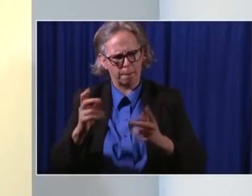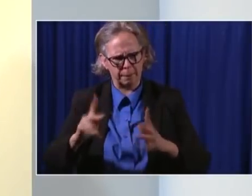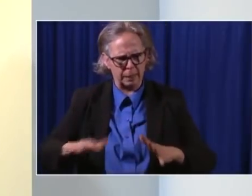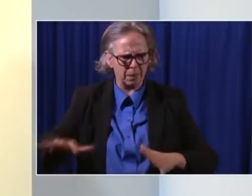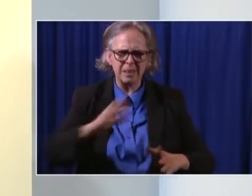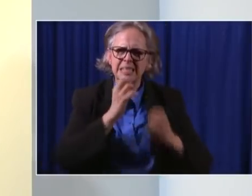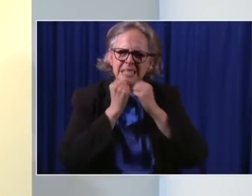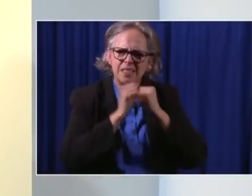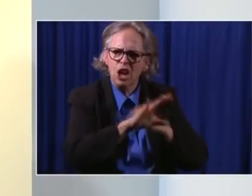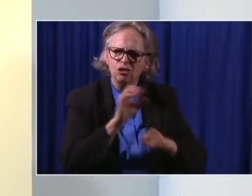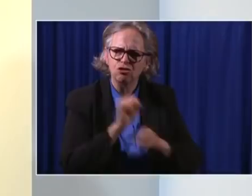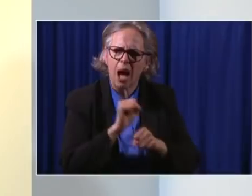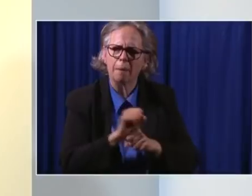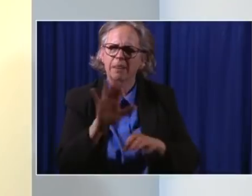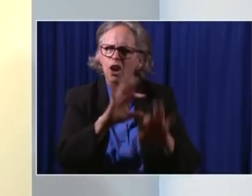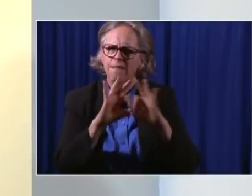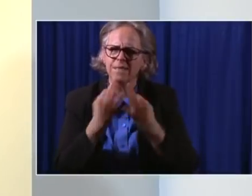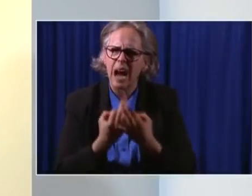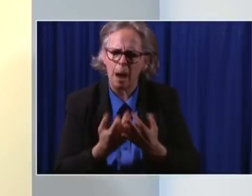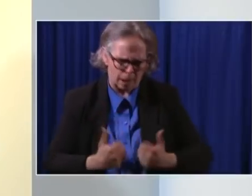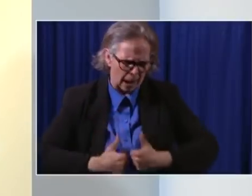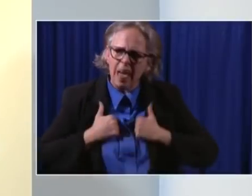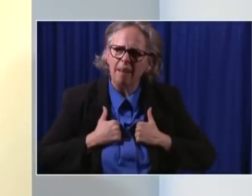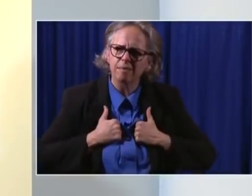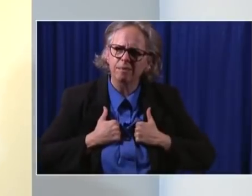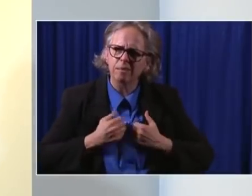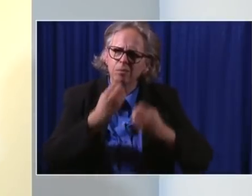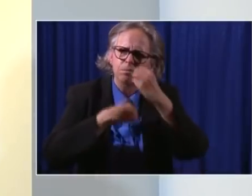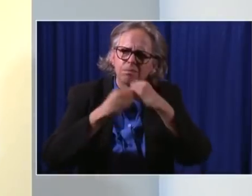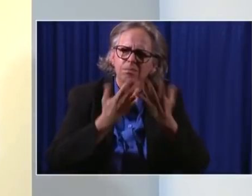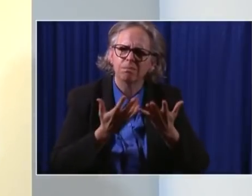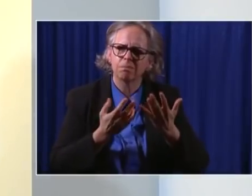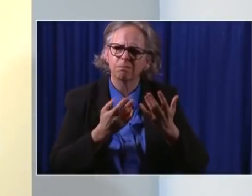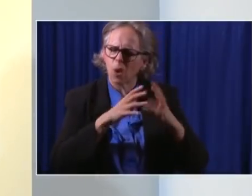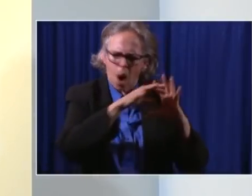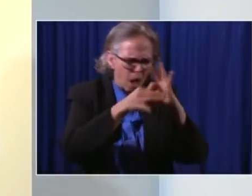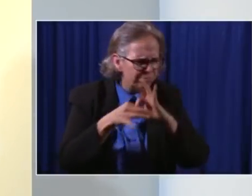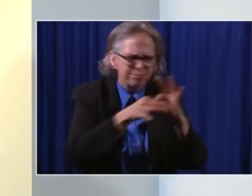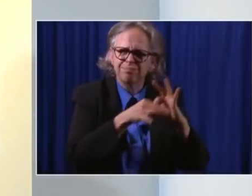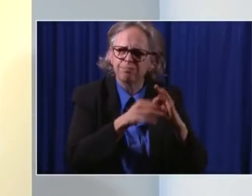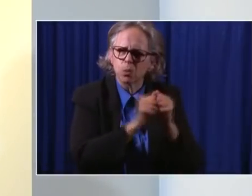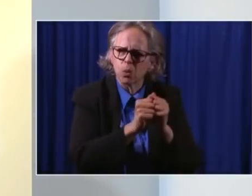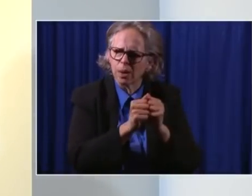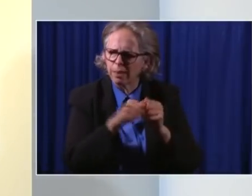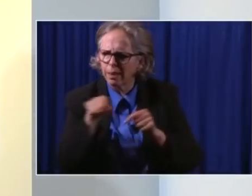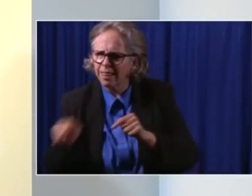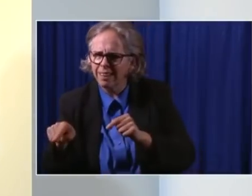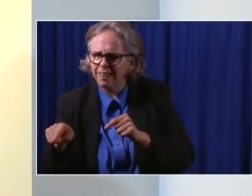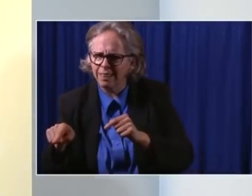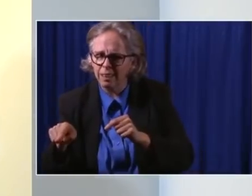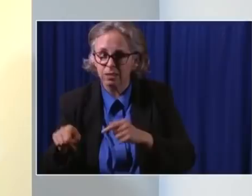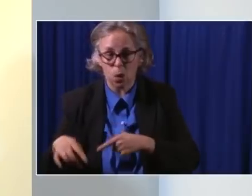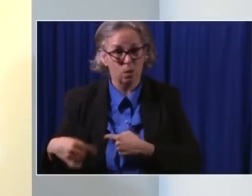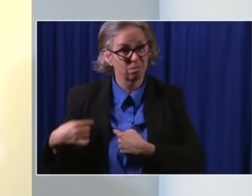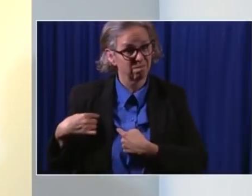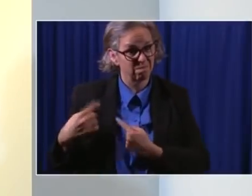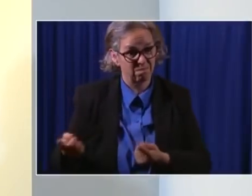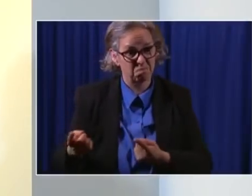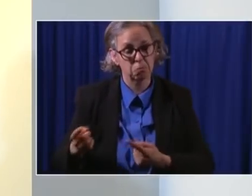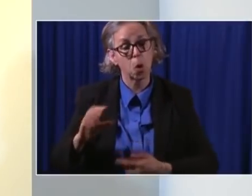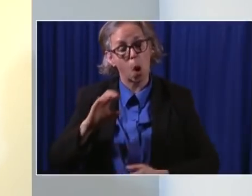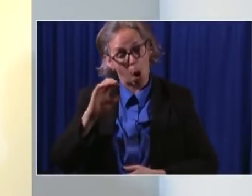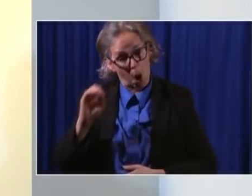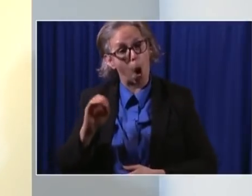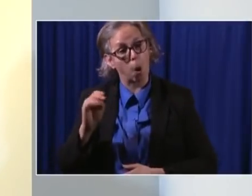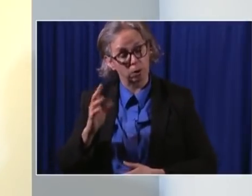And all of these things are connected. And Ohioans have been getting it right. You look at what's happened in other places, but we just got